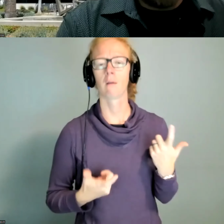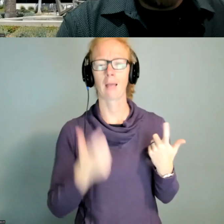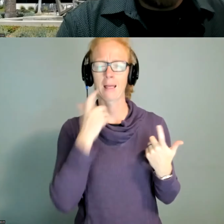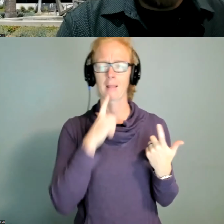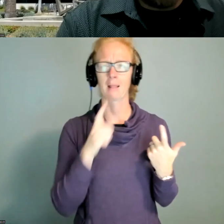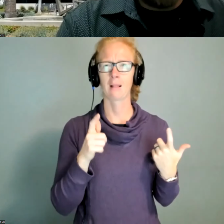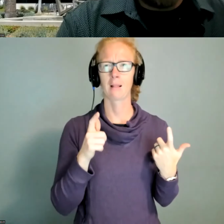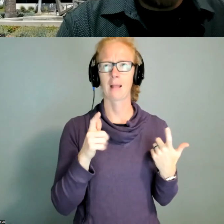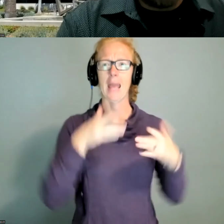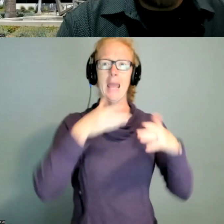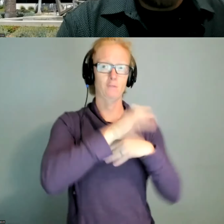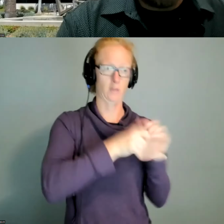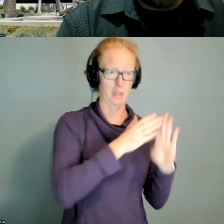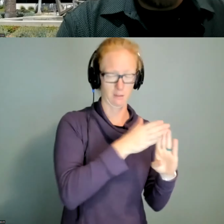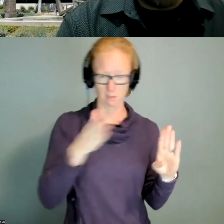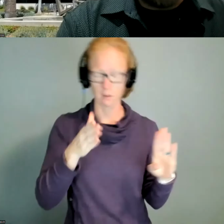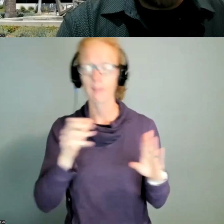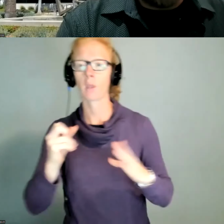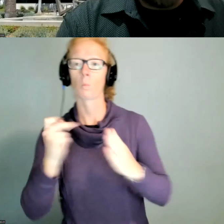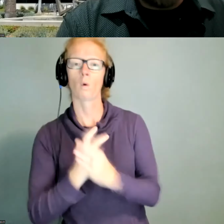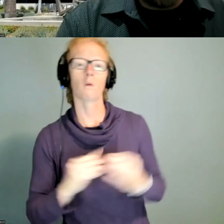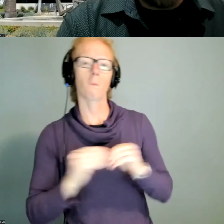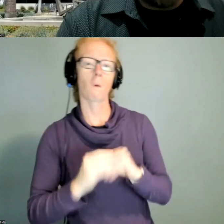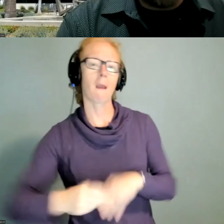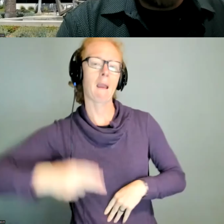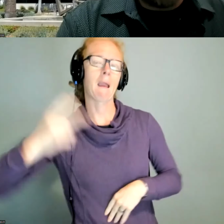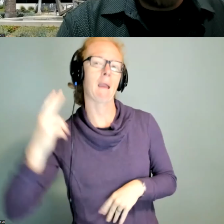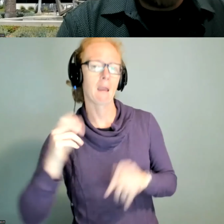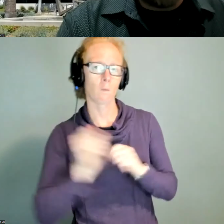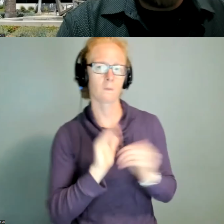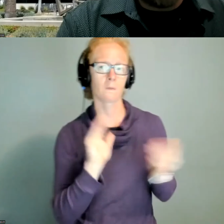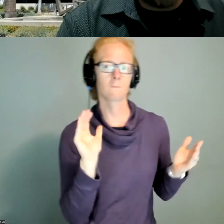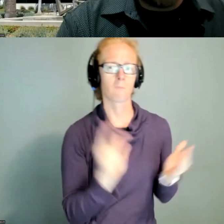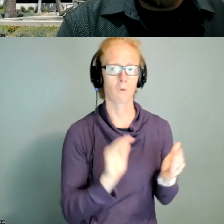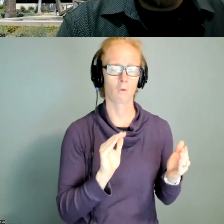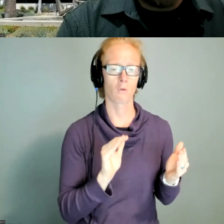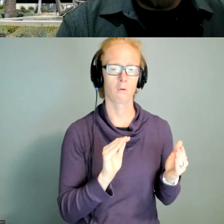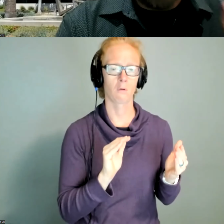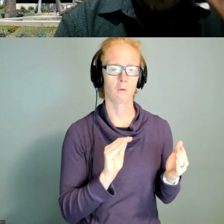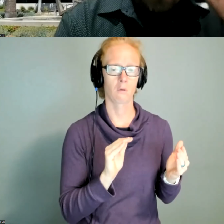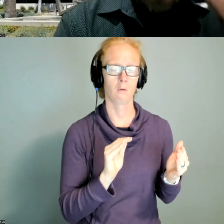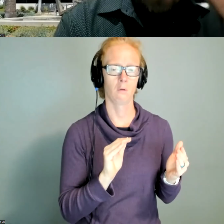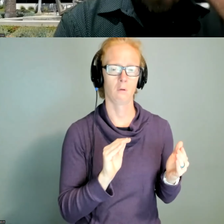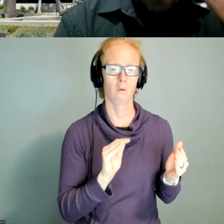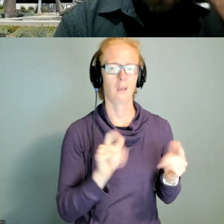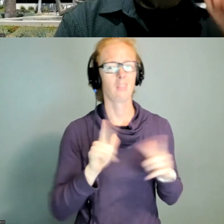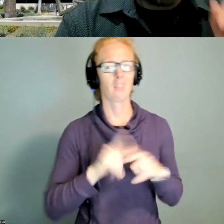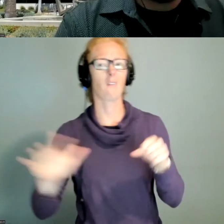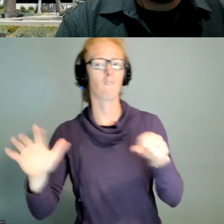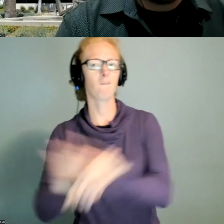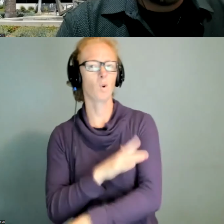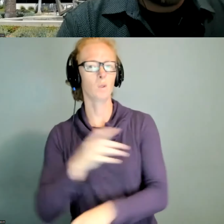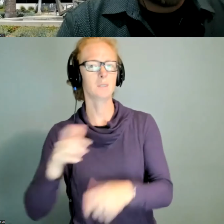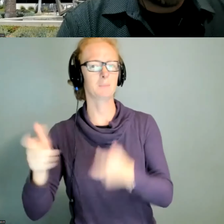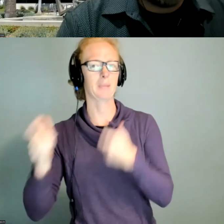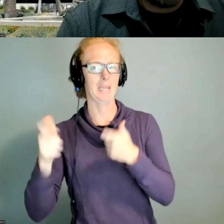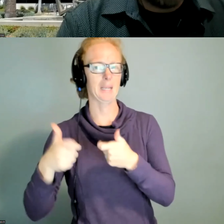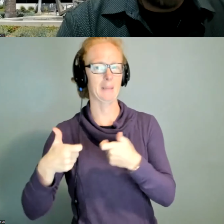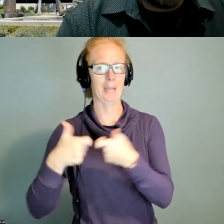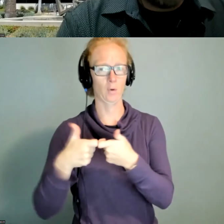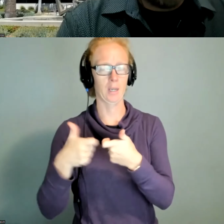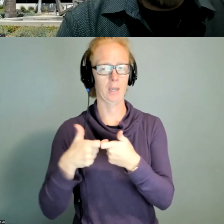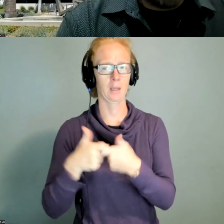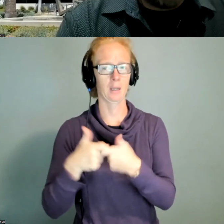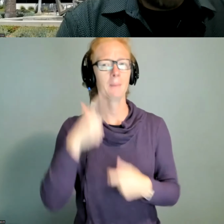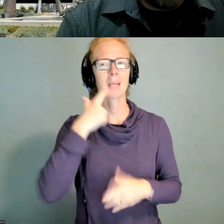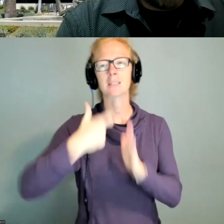of approval was higher with the NEVs than it was with the full speed battery electrics, because I think of